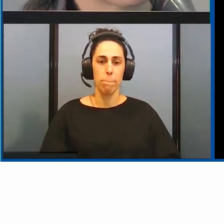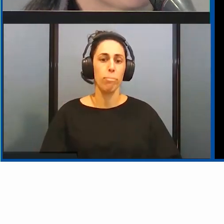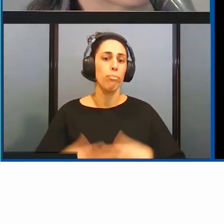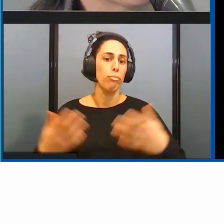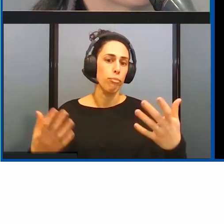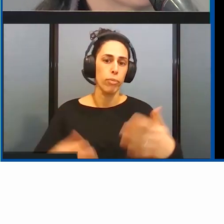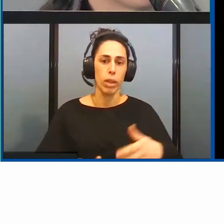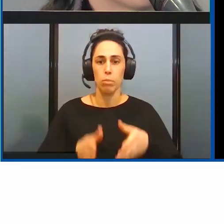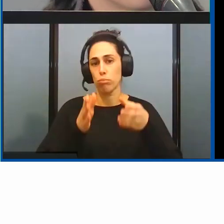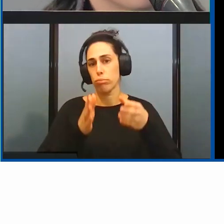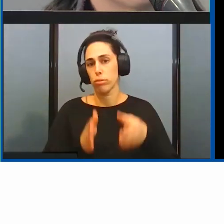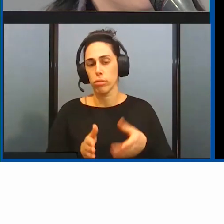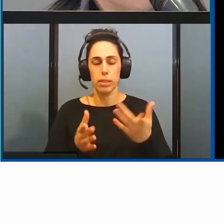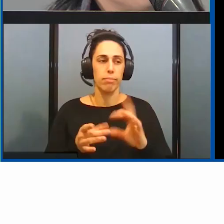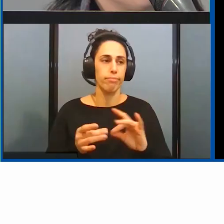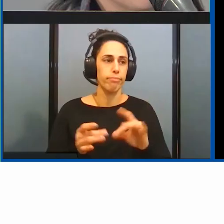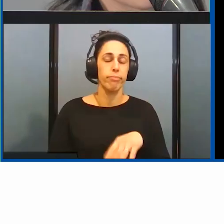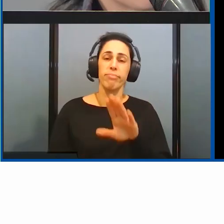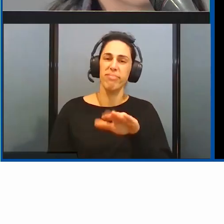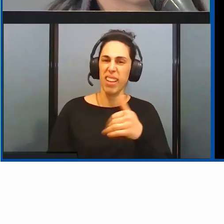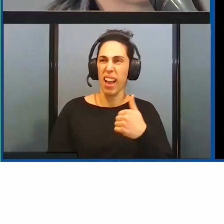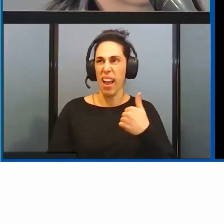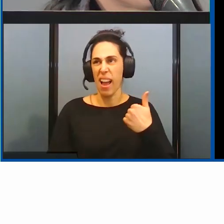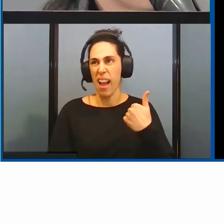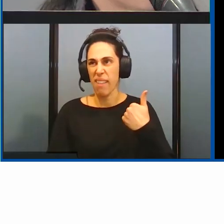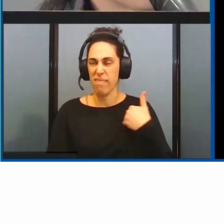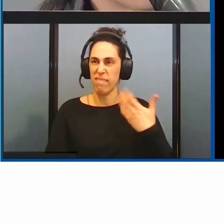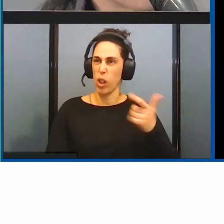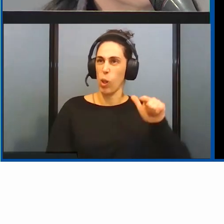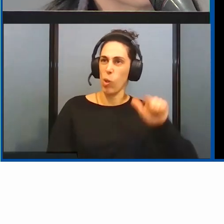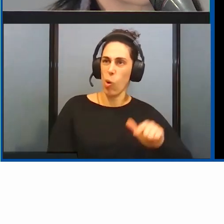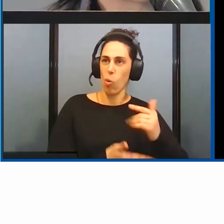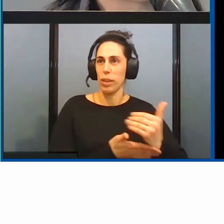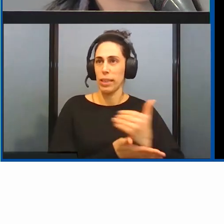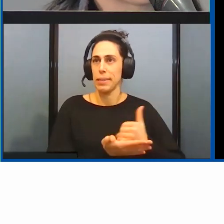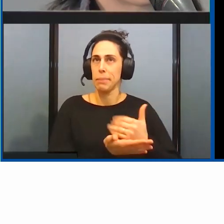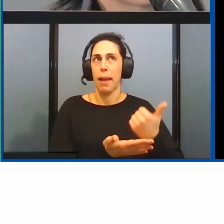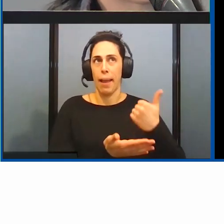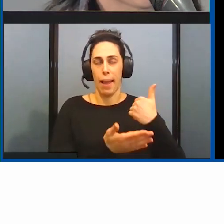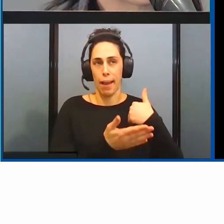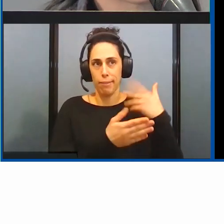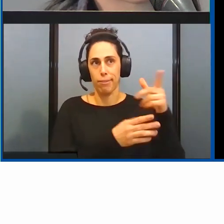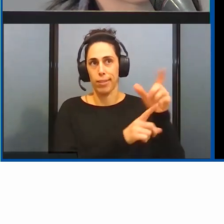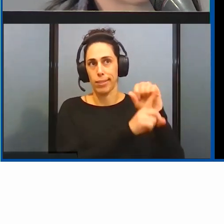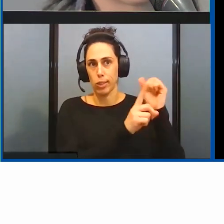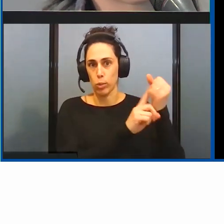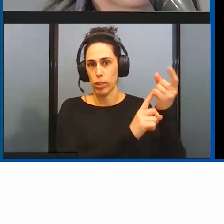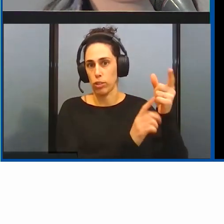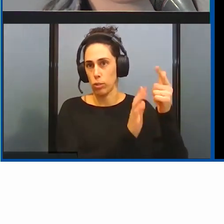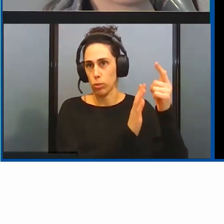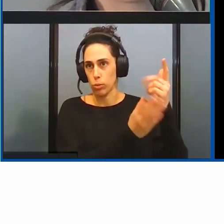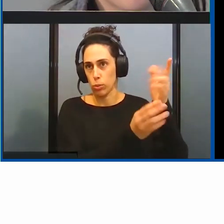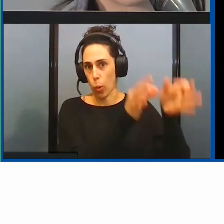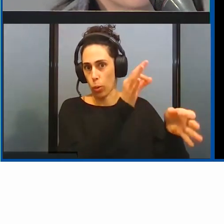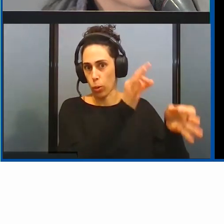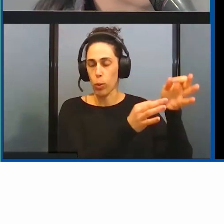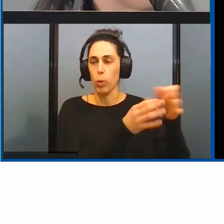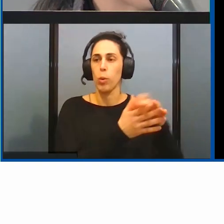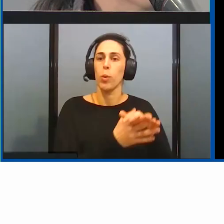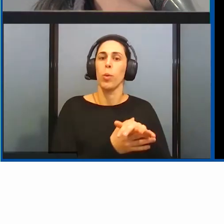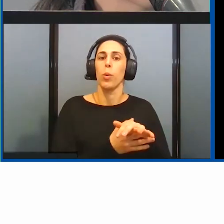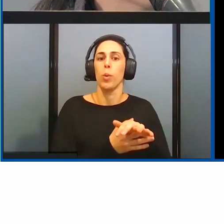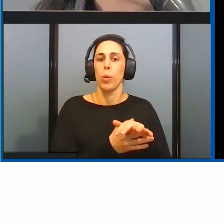legal situation, I have low income. They get a certificate from Legal Aid, they take it to a lawyer who has their own